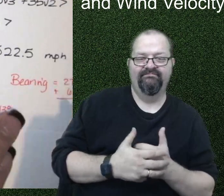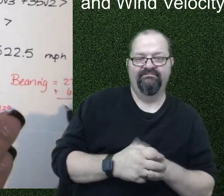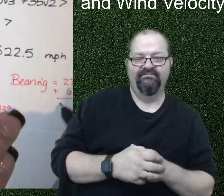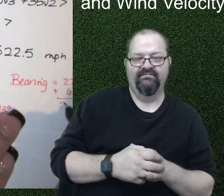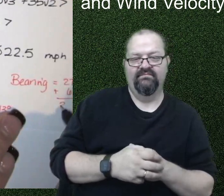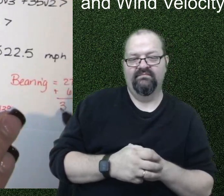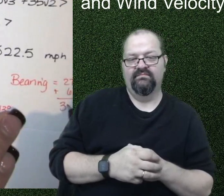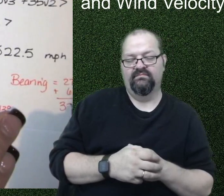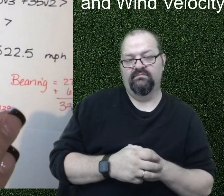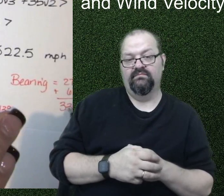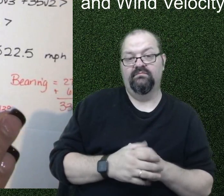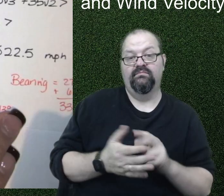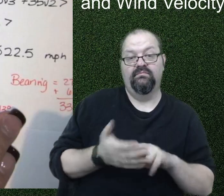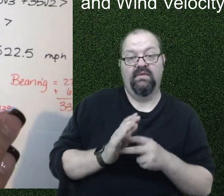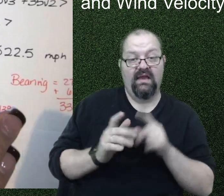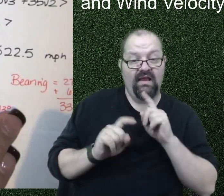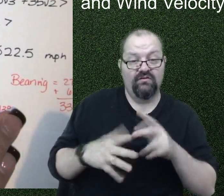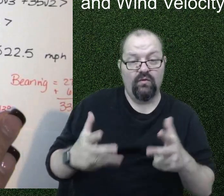which is